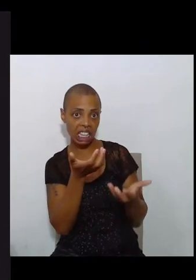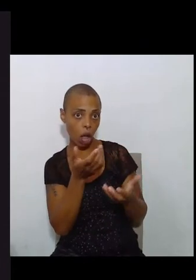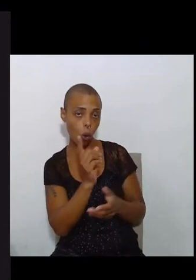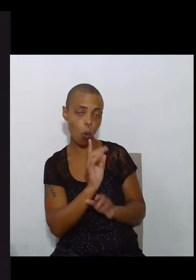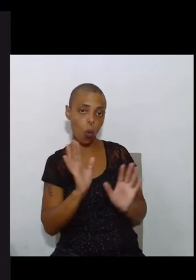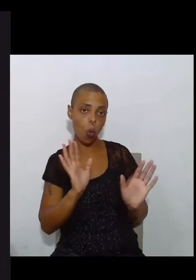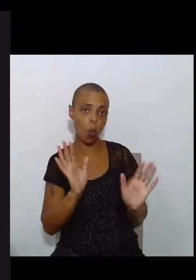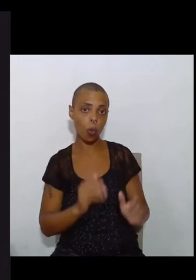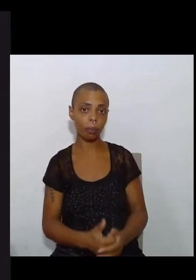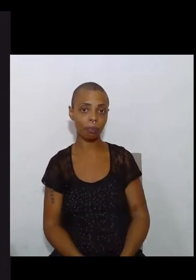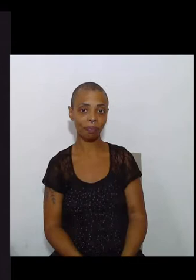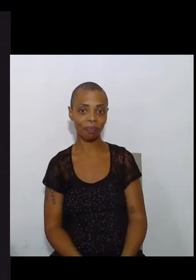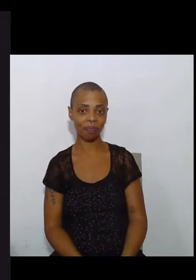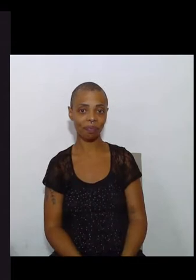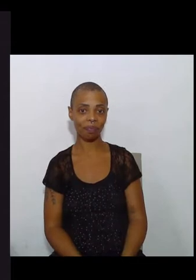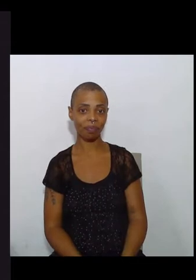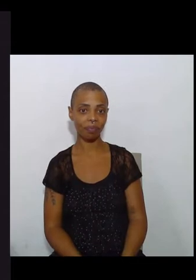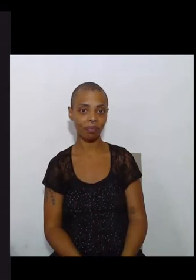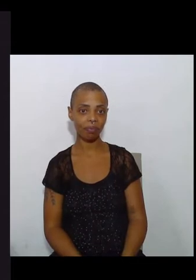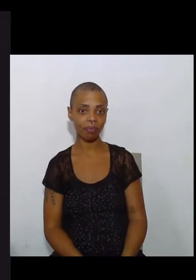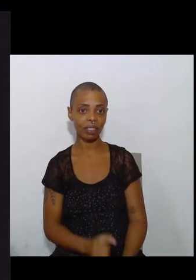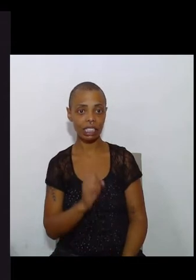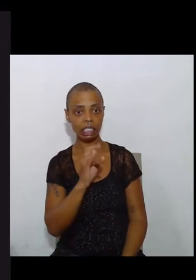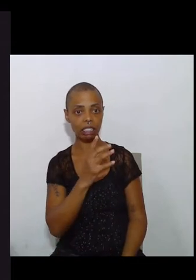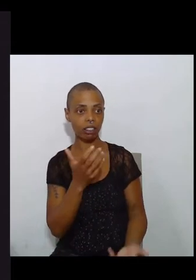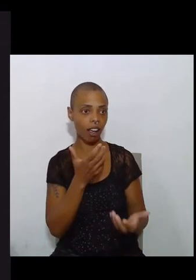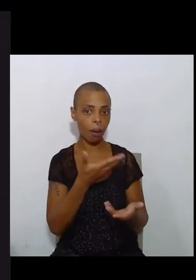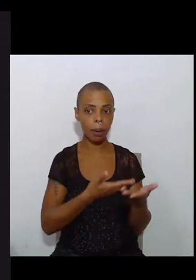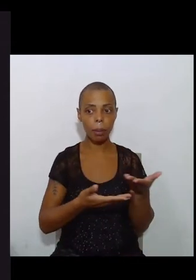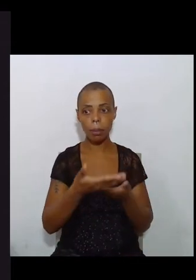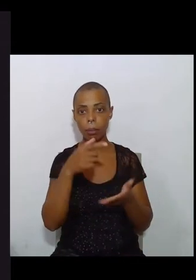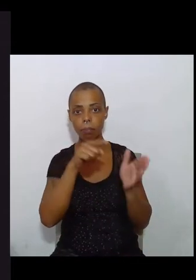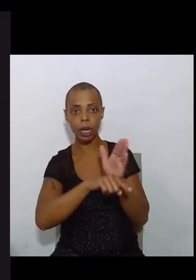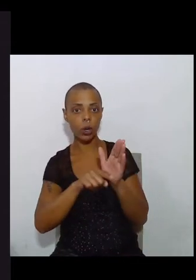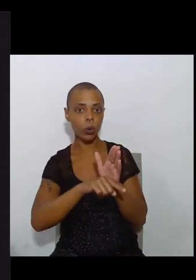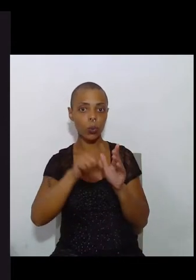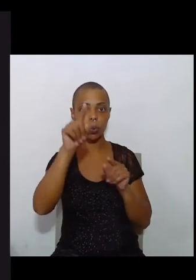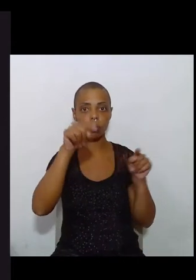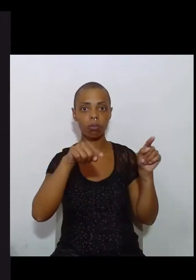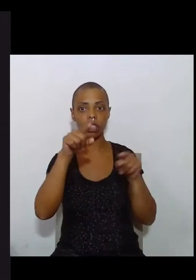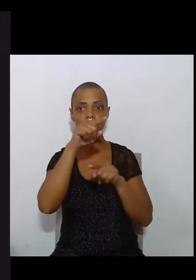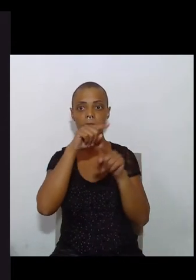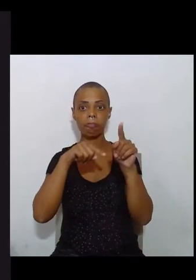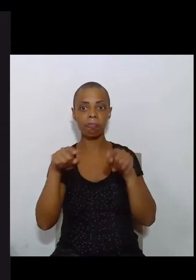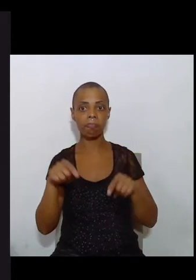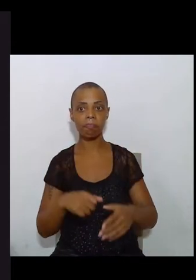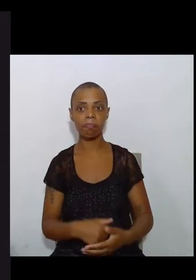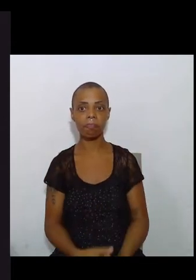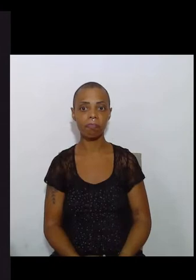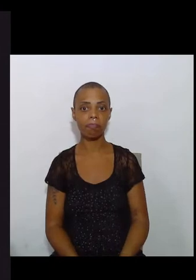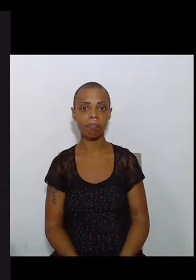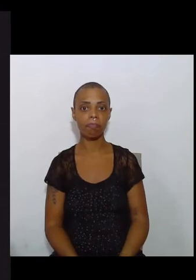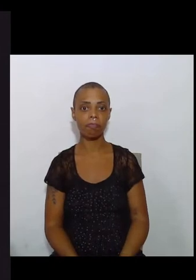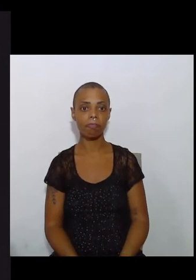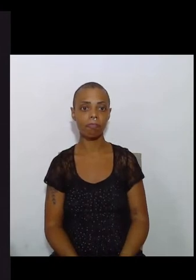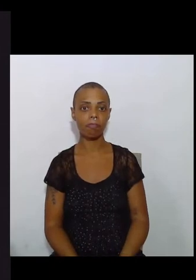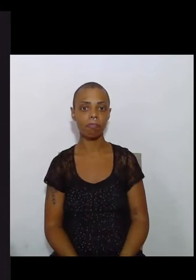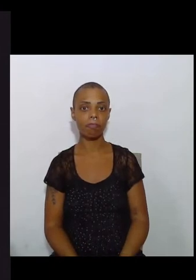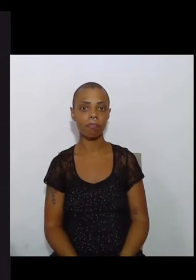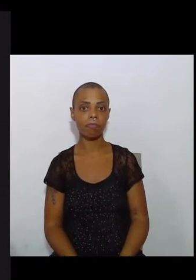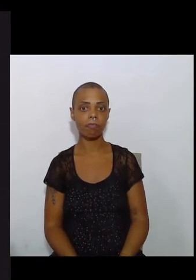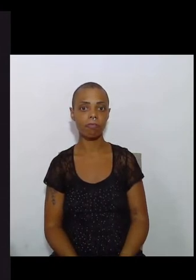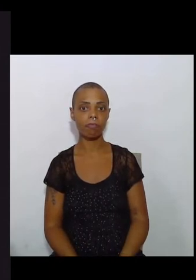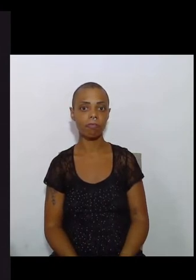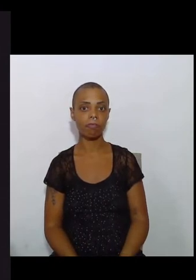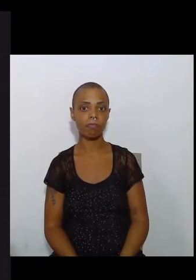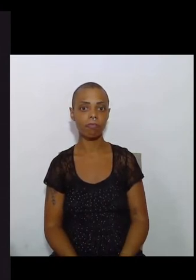three of you have uh questions to ask each other if you would like to ask a question to one of your fellow panel members please go